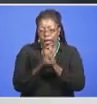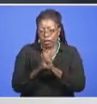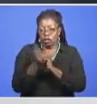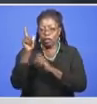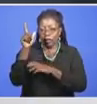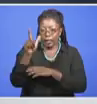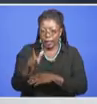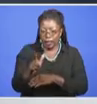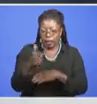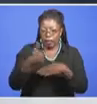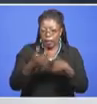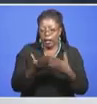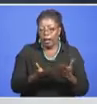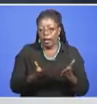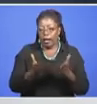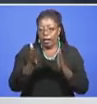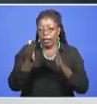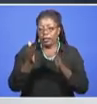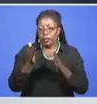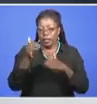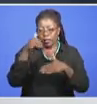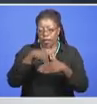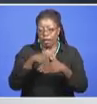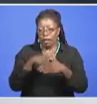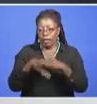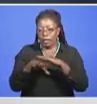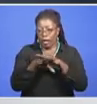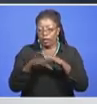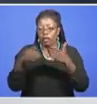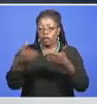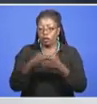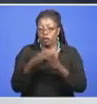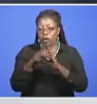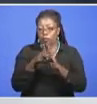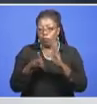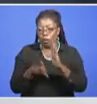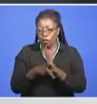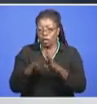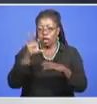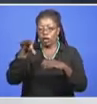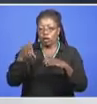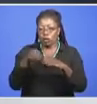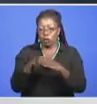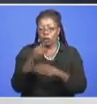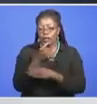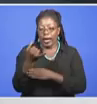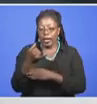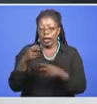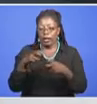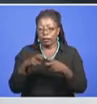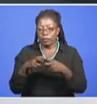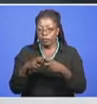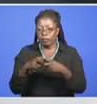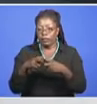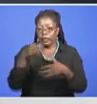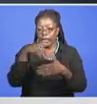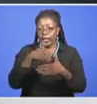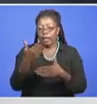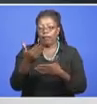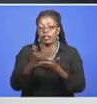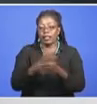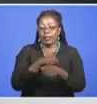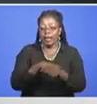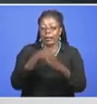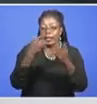the breadbasket is as constituted under the current policy regime, and it includes those items which have been a part of the breadbasket for some time now.